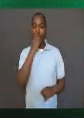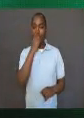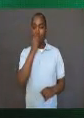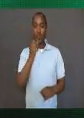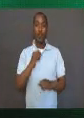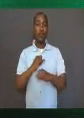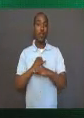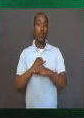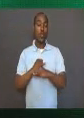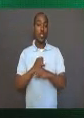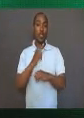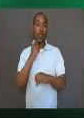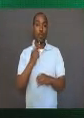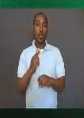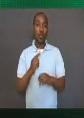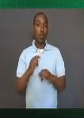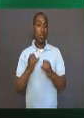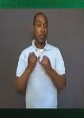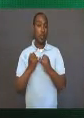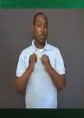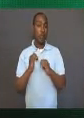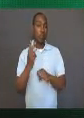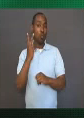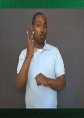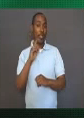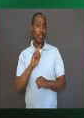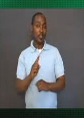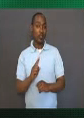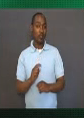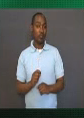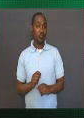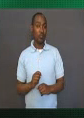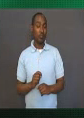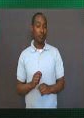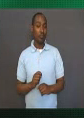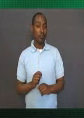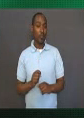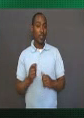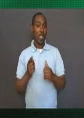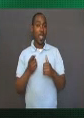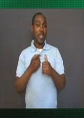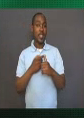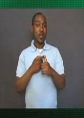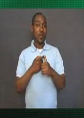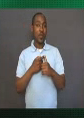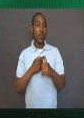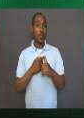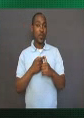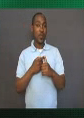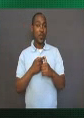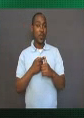Adaptive immunity is divided into two parts. The first